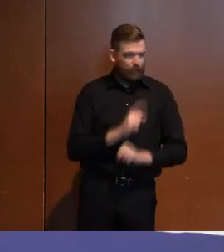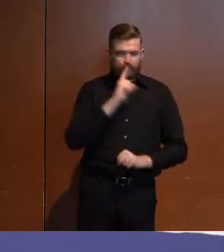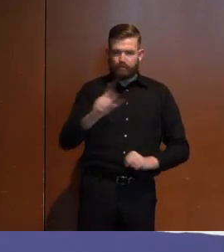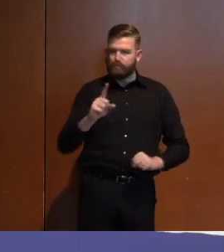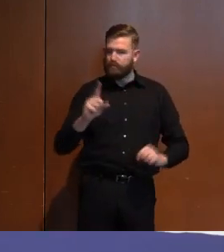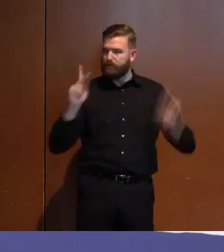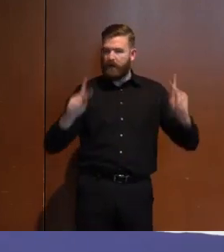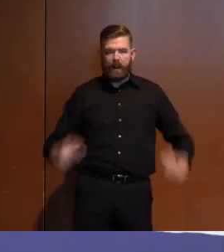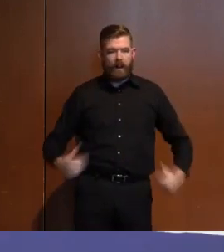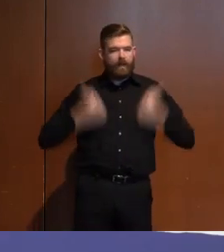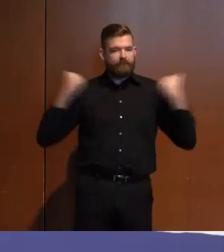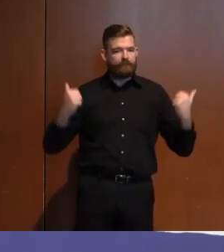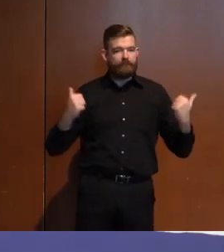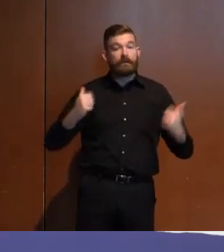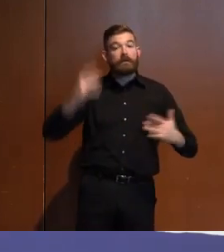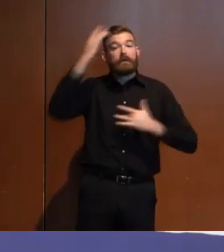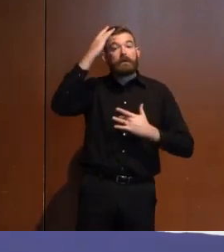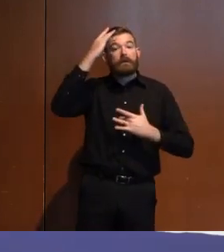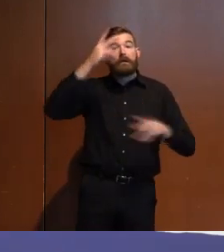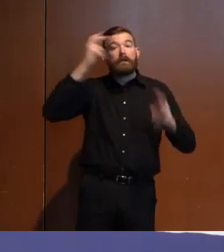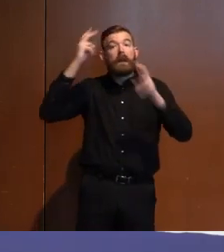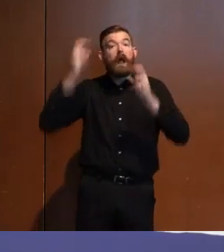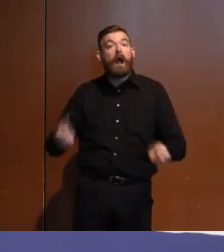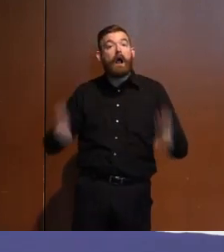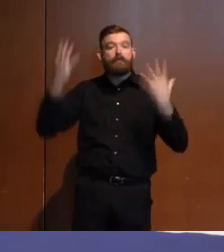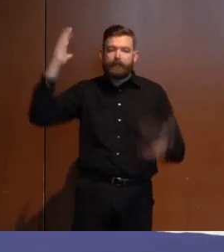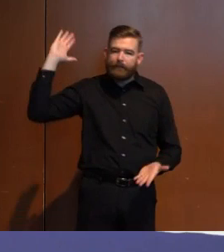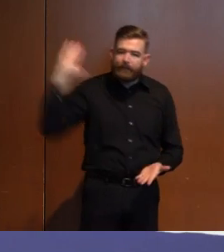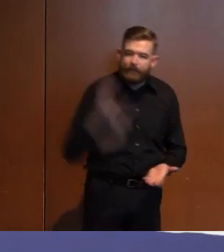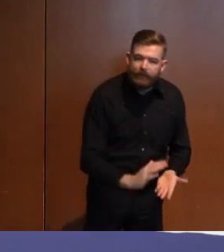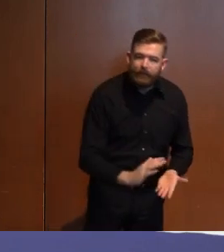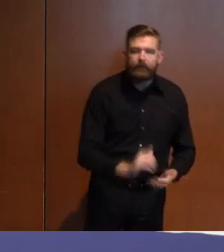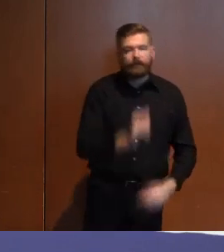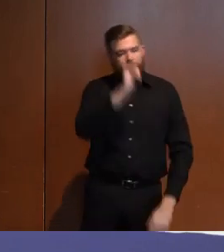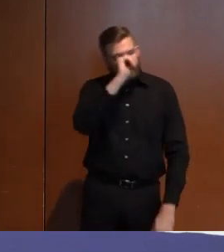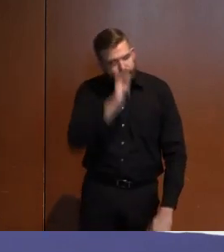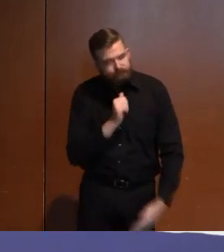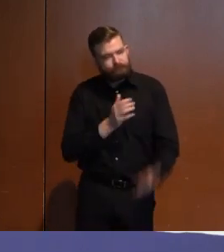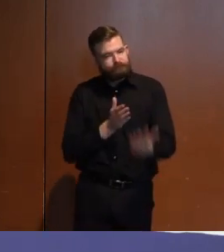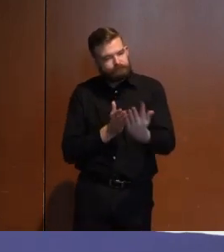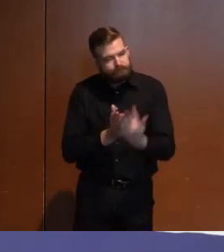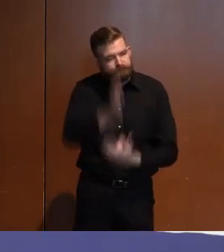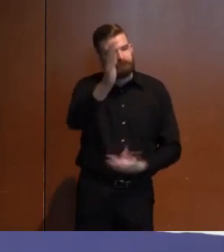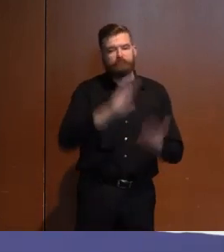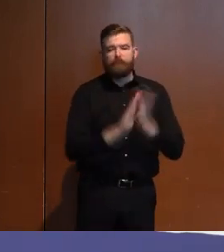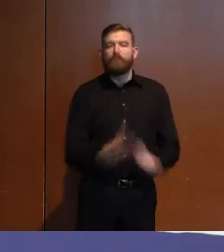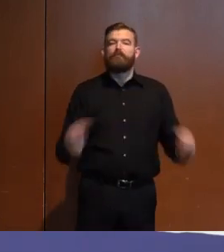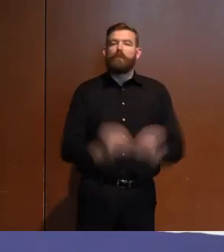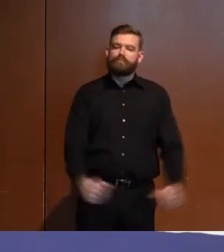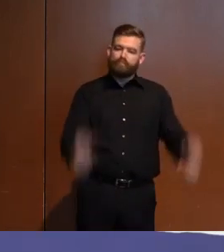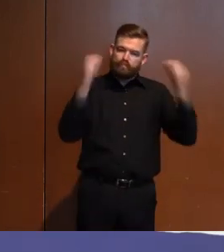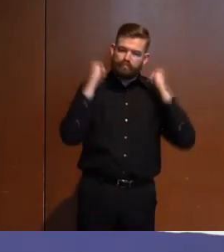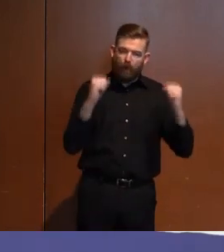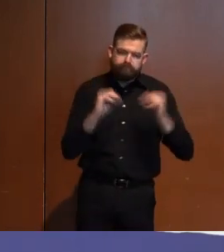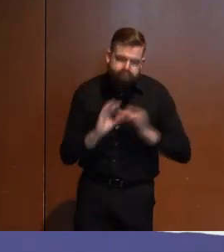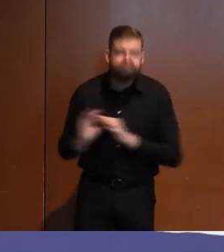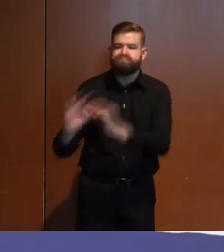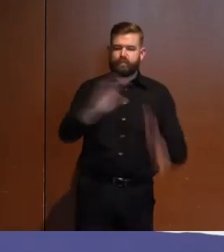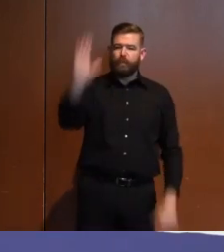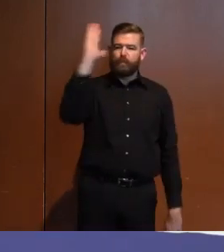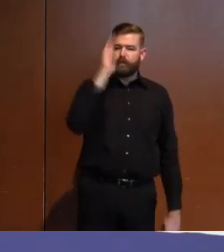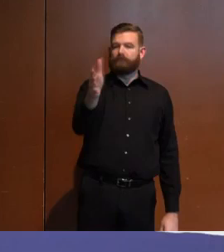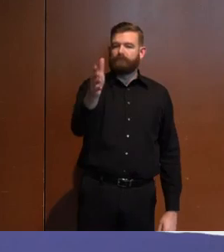as possible, and we will come through this, I promise you, stronger than ever before. Please, with that, help me welcome the Commissioner